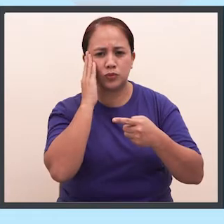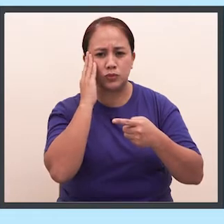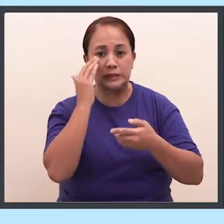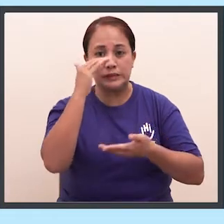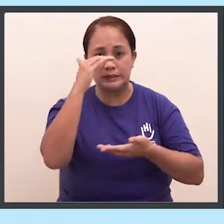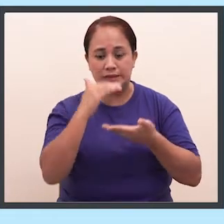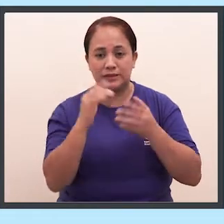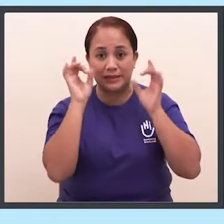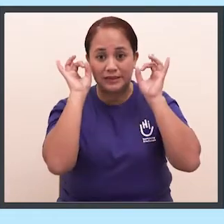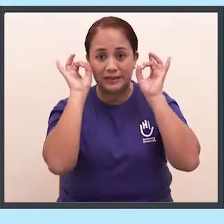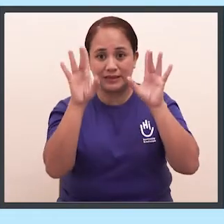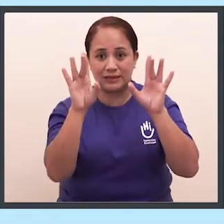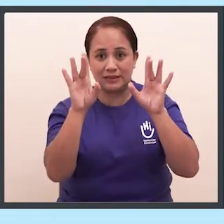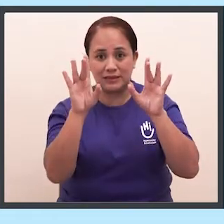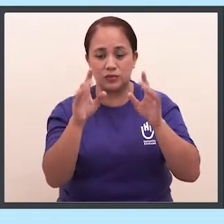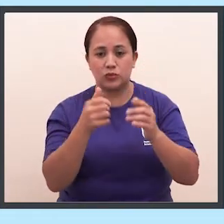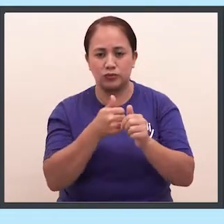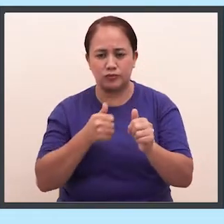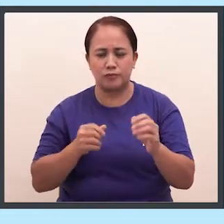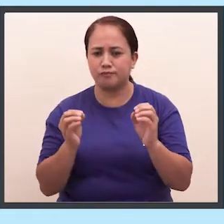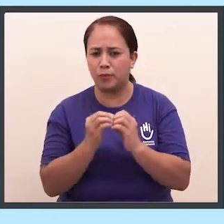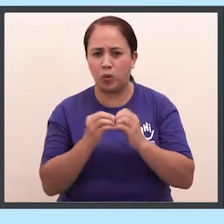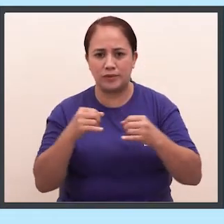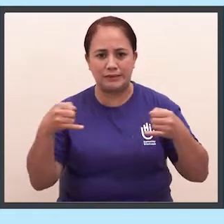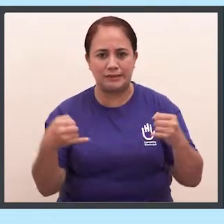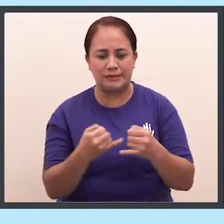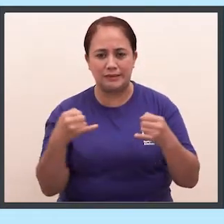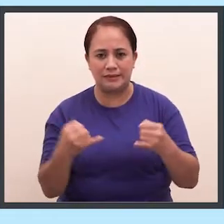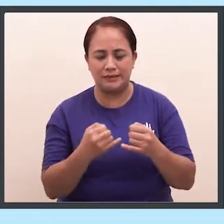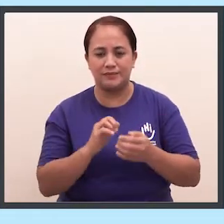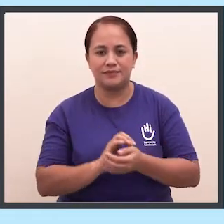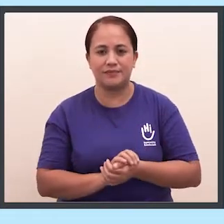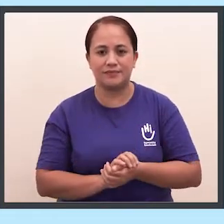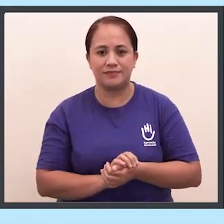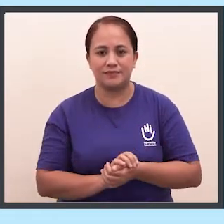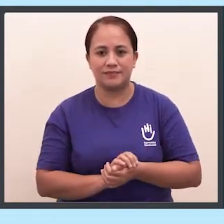know how to reduce risk to avoid more injuries.